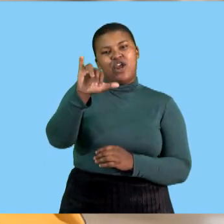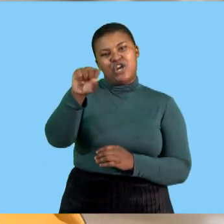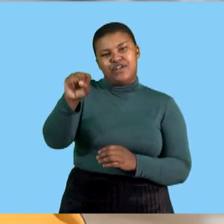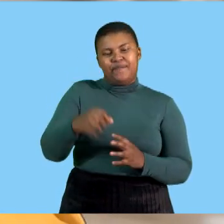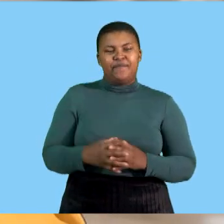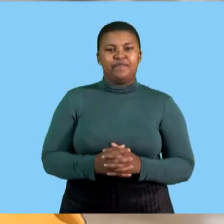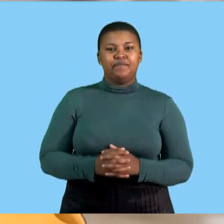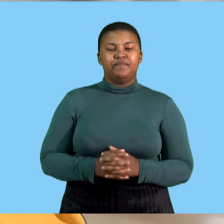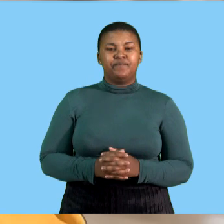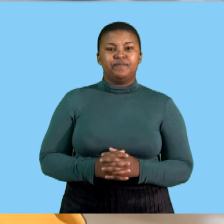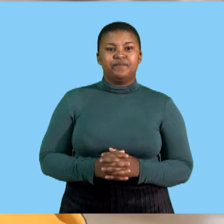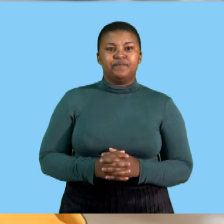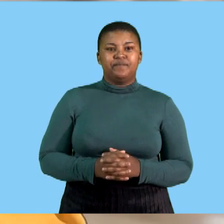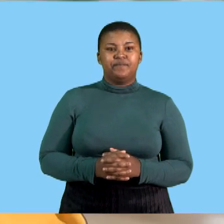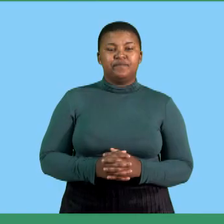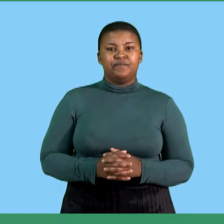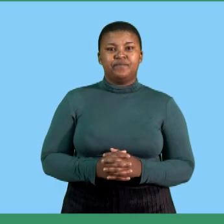It's between the business